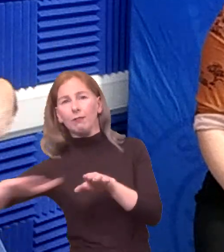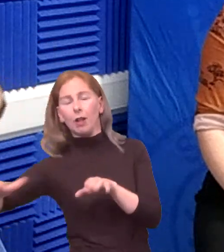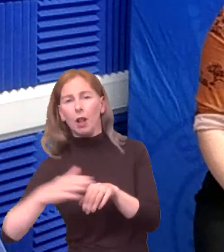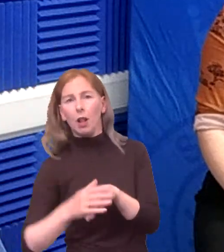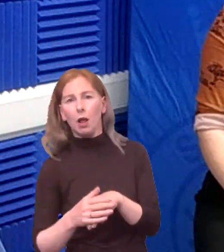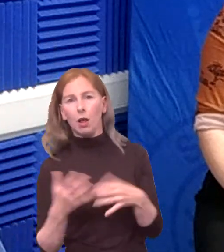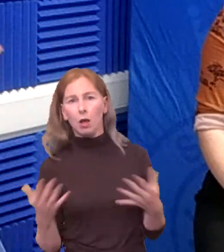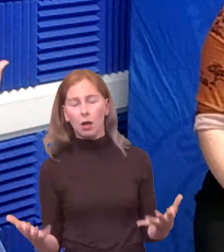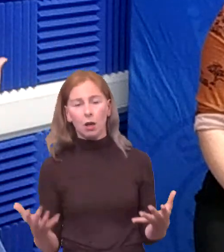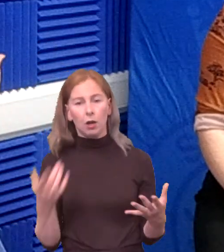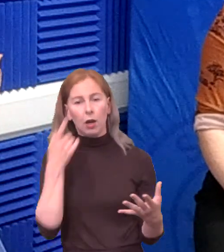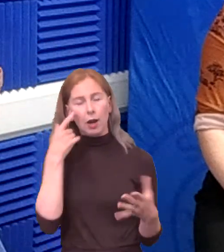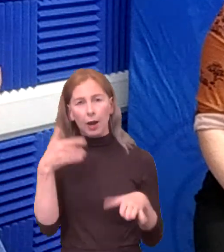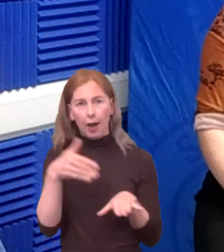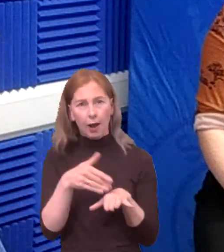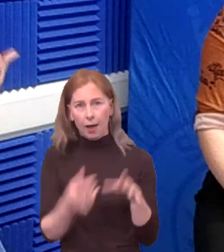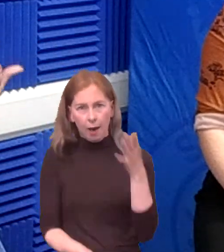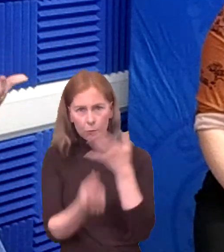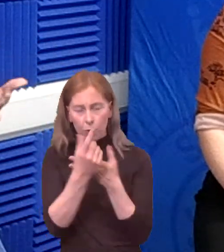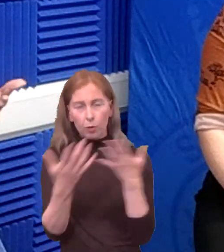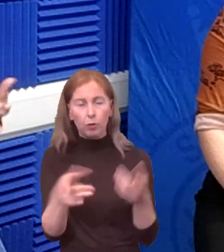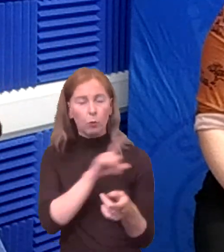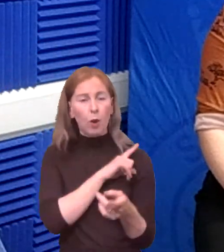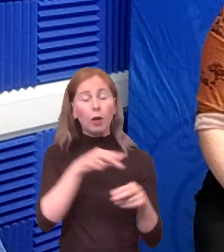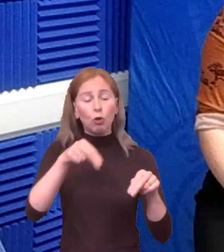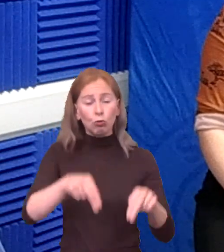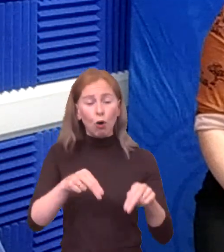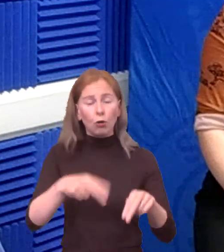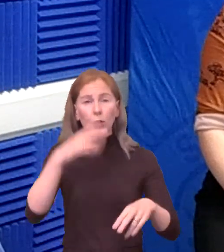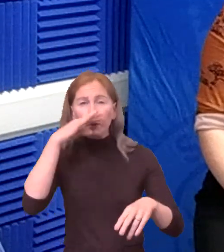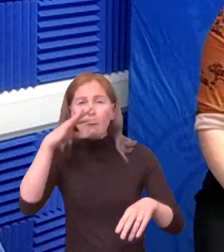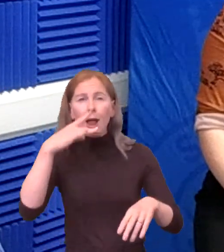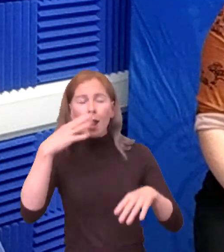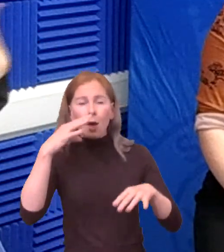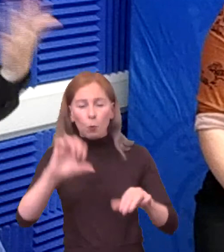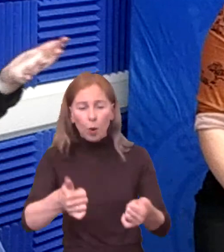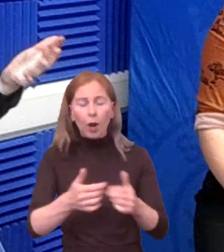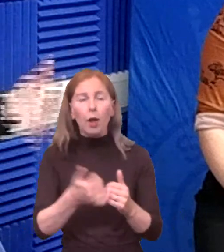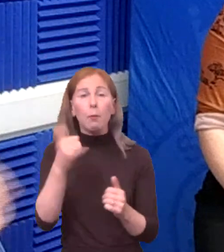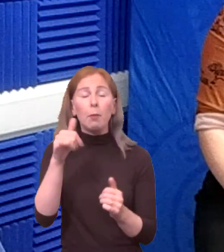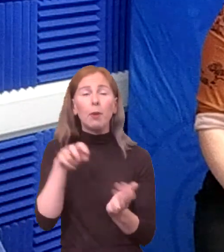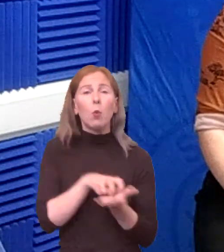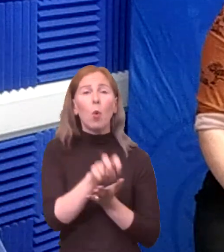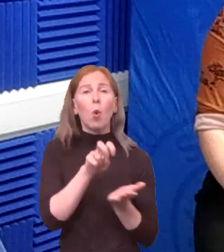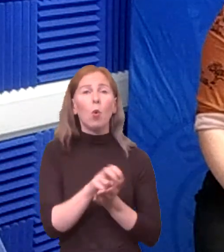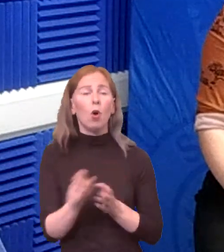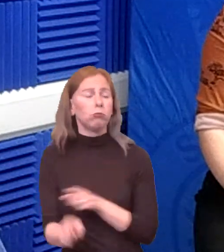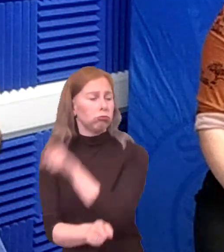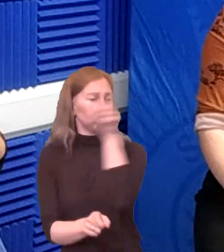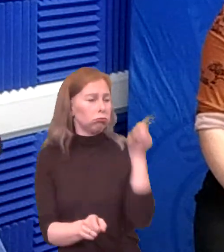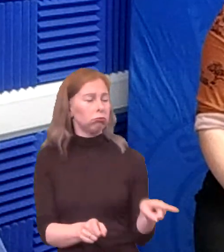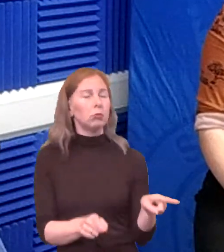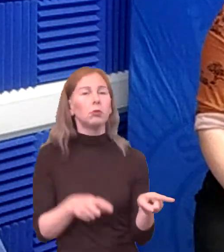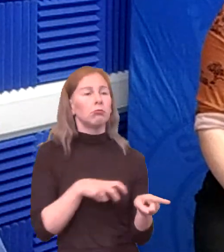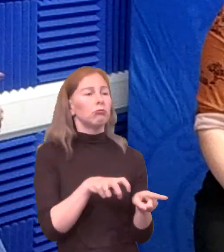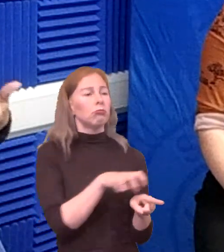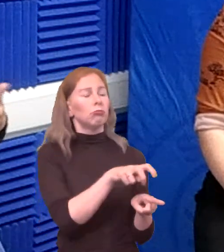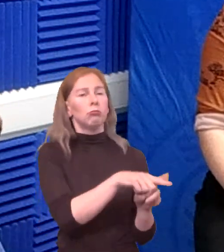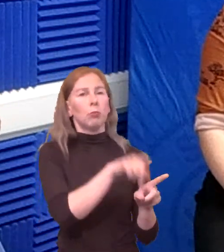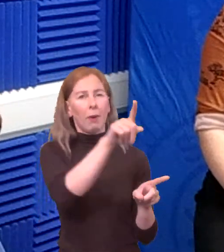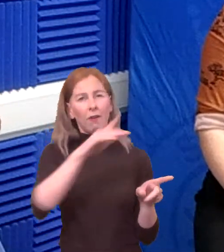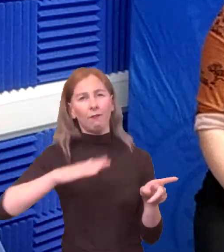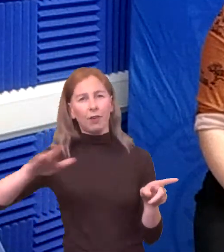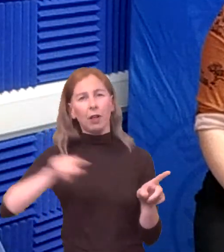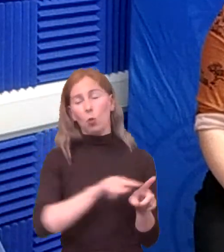distance. They've got excellent smelling abilities, dogs, and they will seek out stock if it's a particularly interesting smell or if